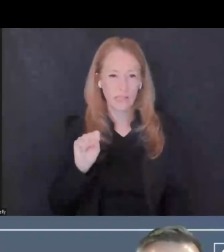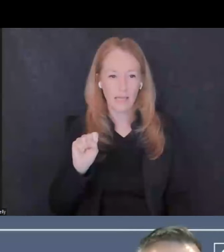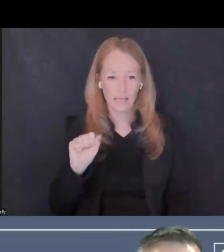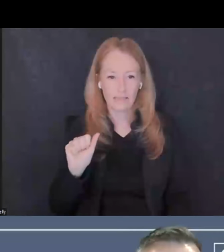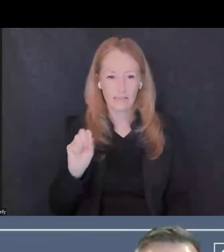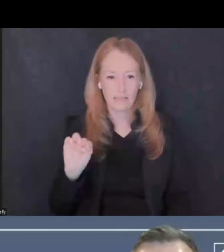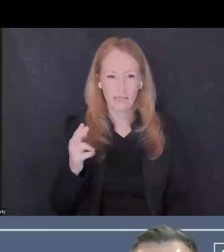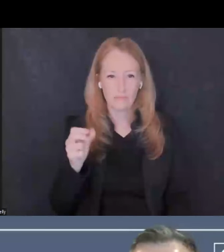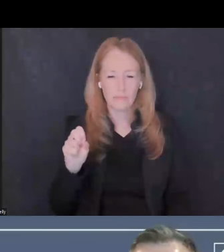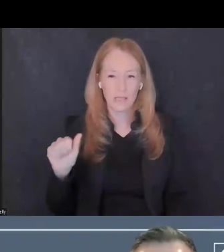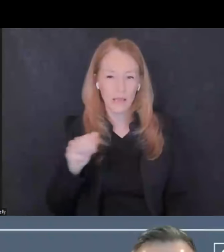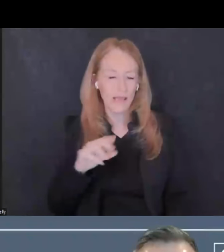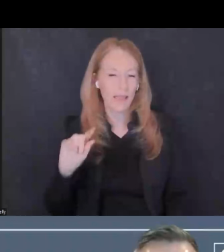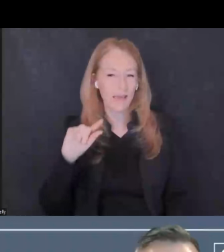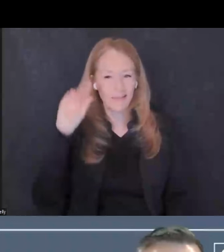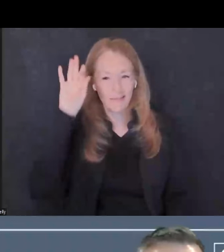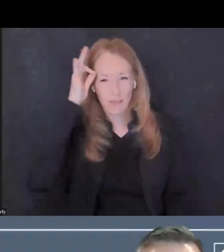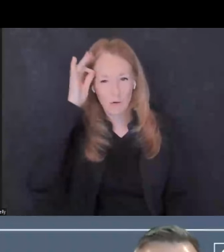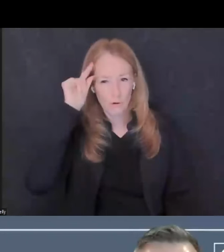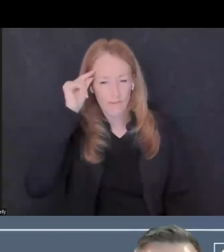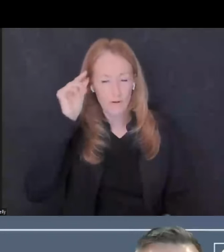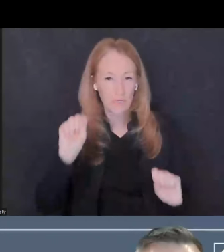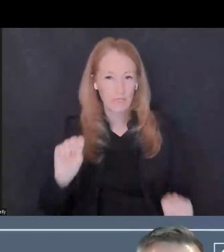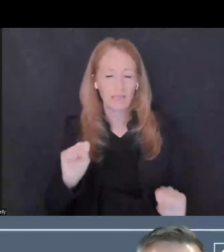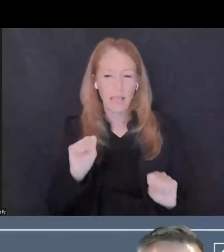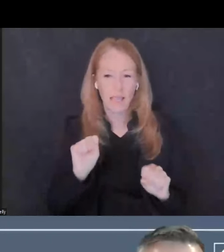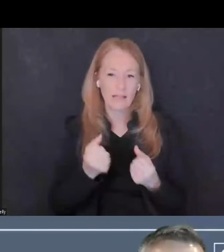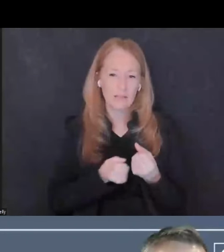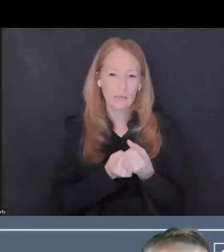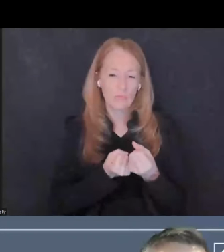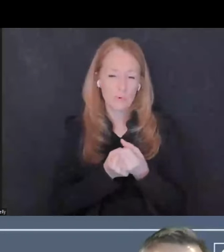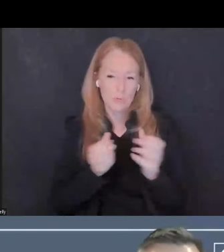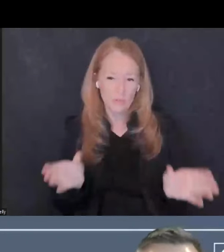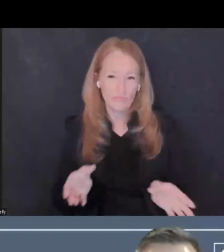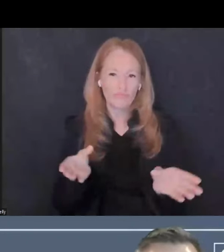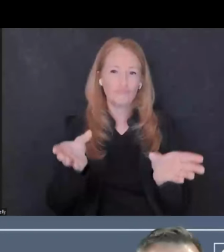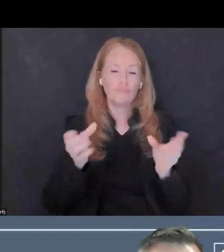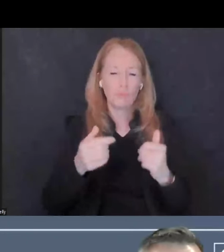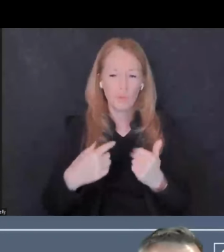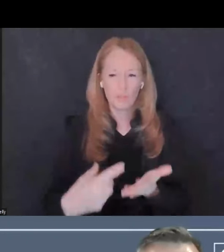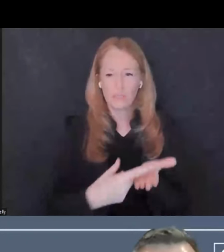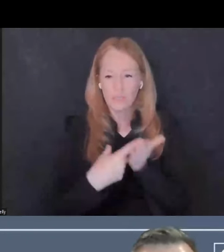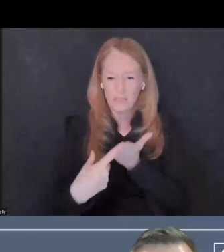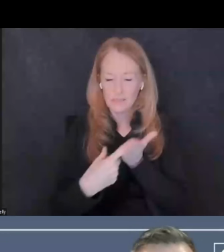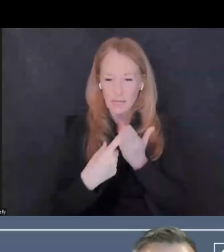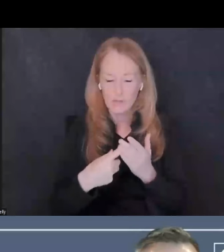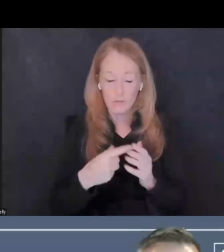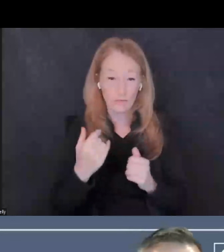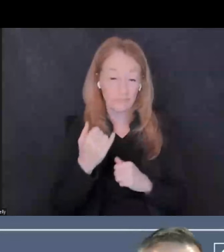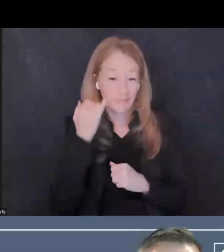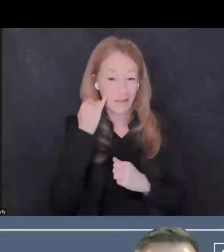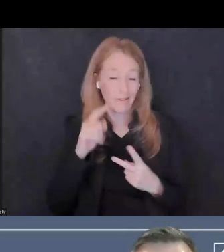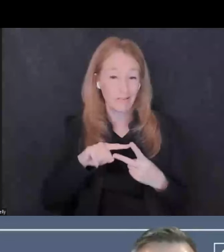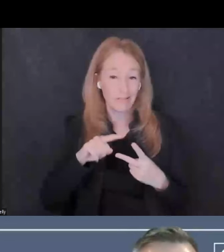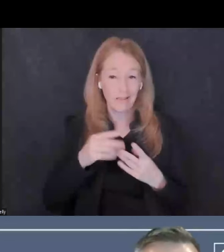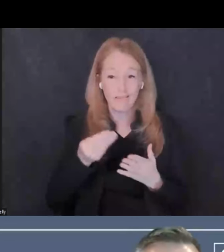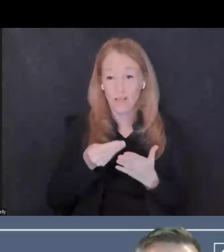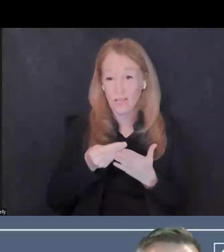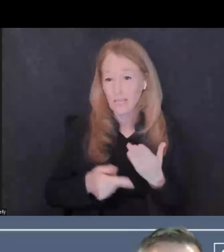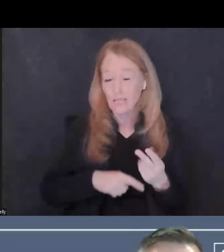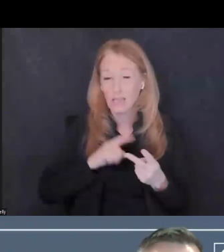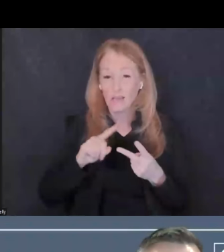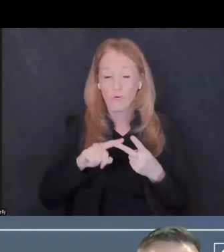be supportive in advancing these conversations, whether that's around funding opportunities and restrictions